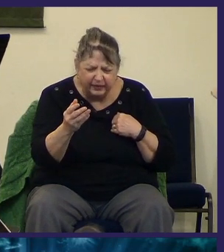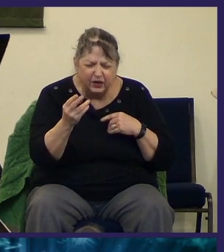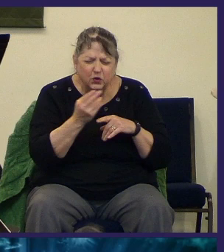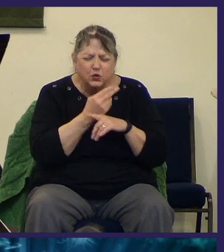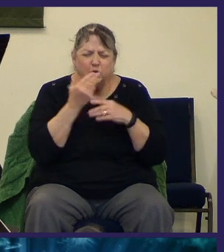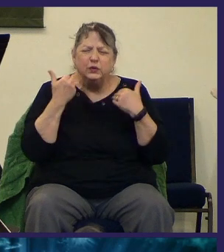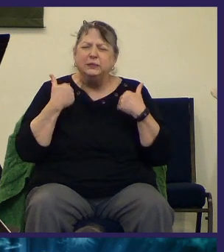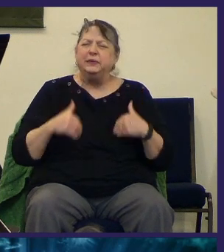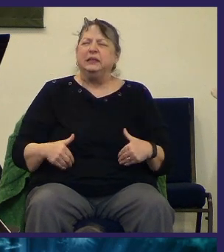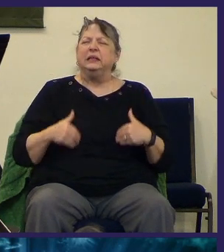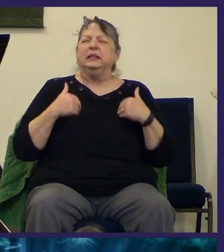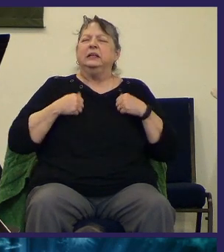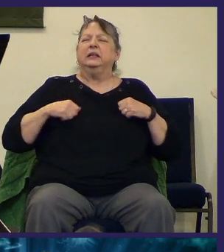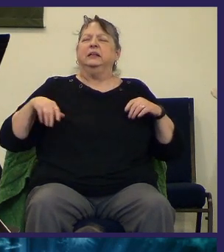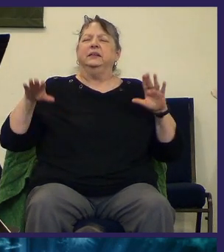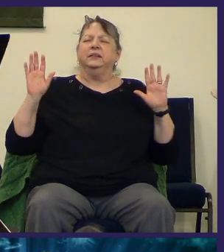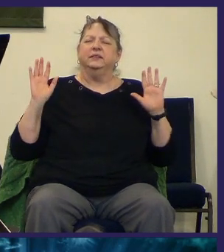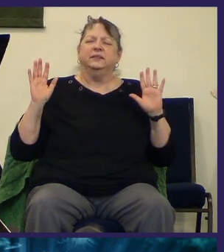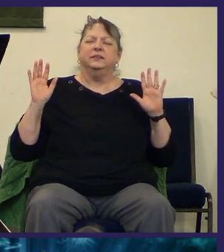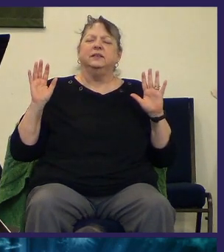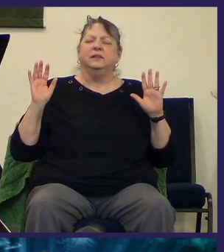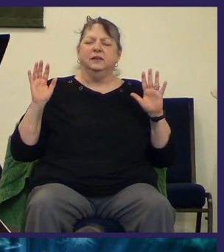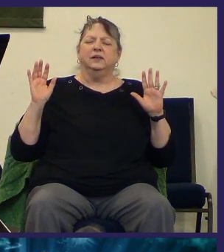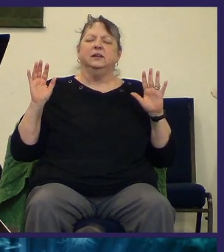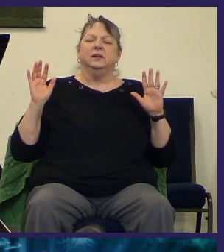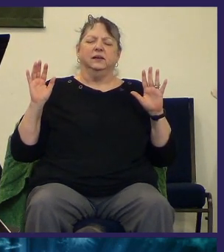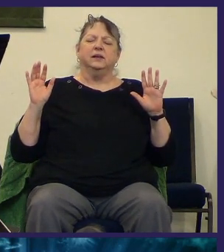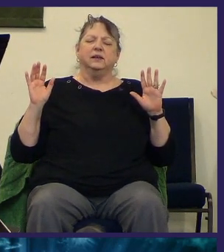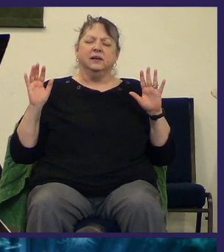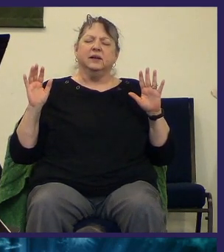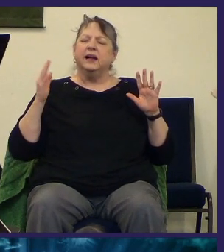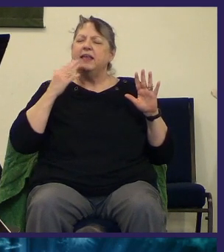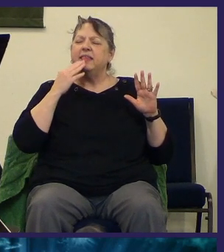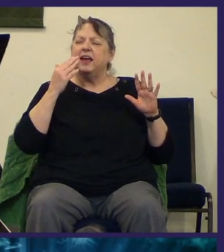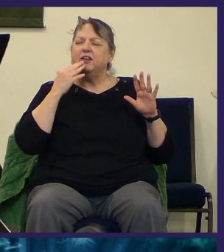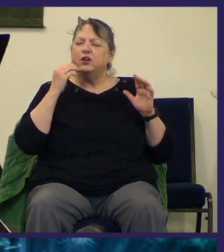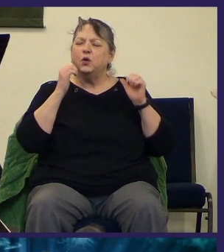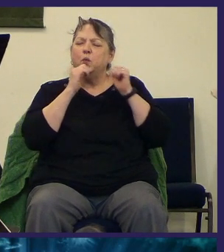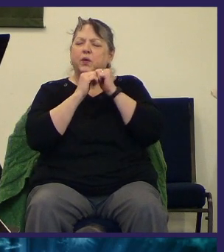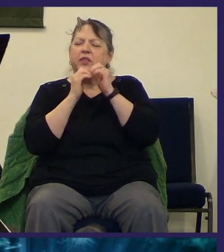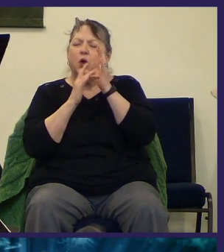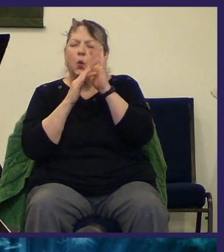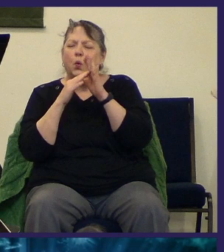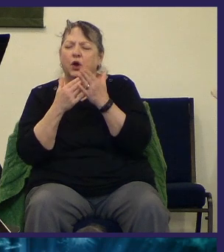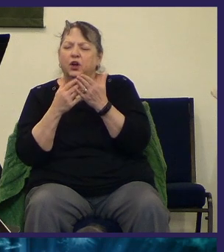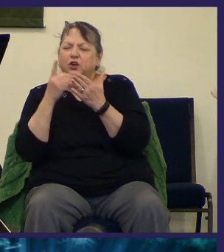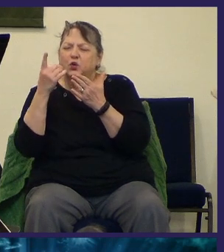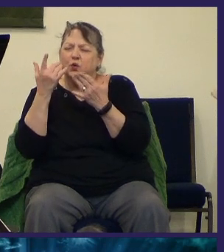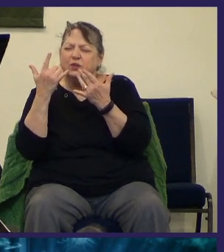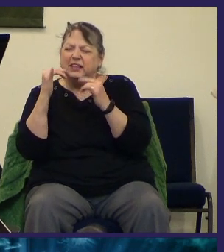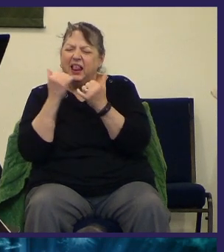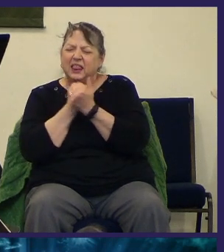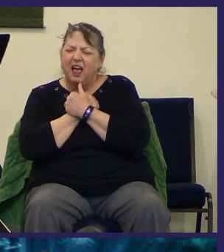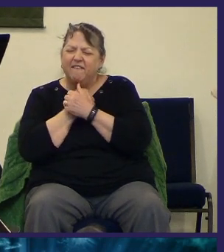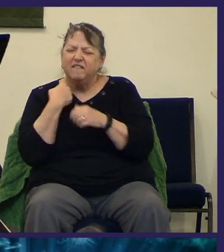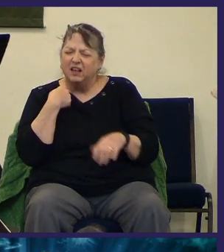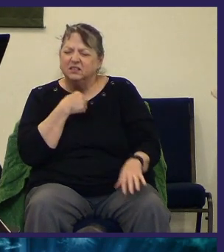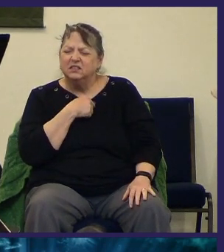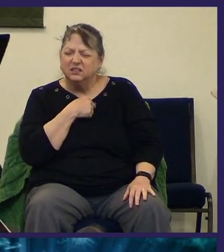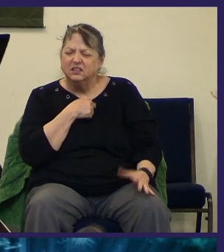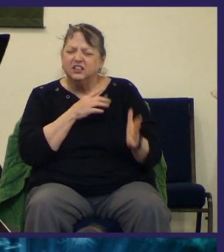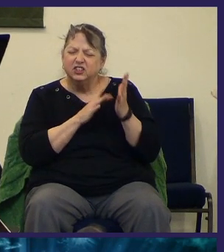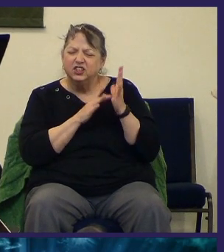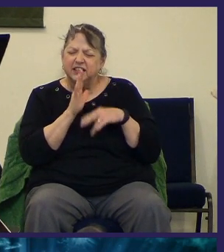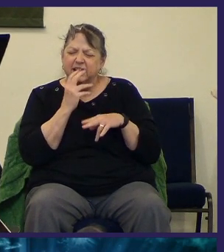uh i just thank you lord that through your word lord we love us just the way we are lord we ask this